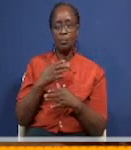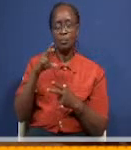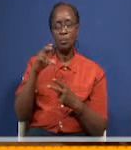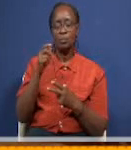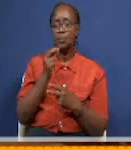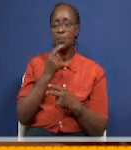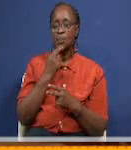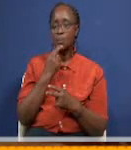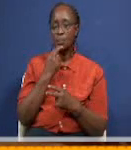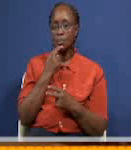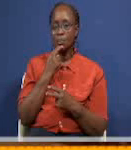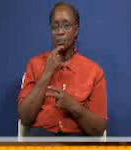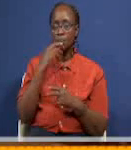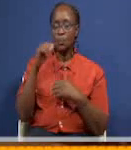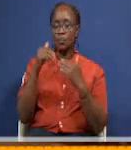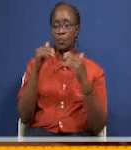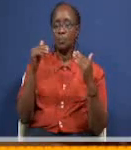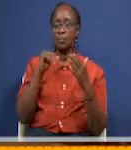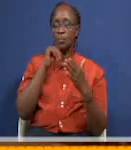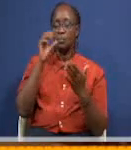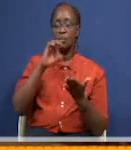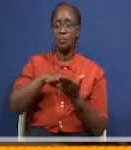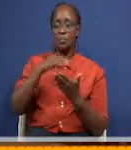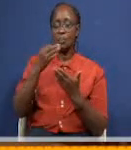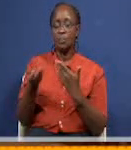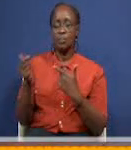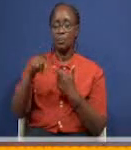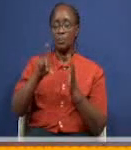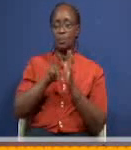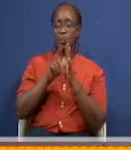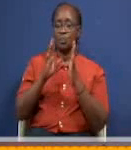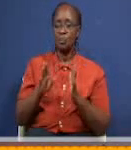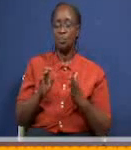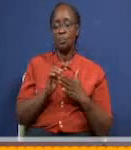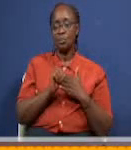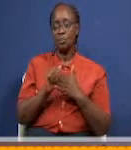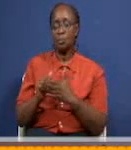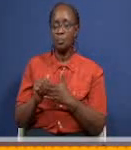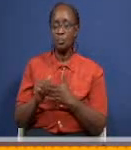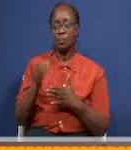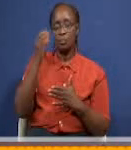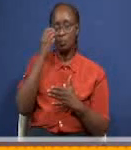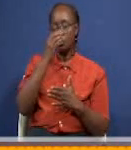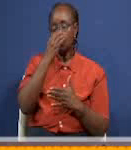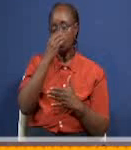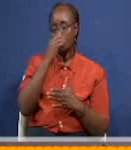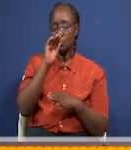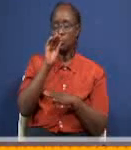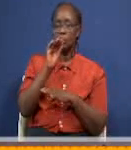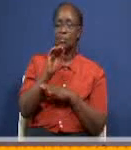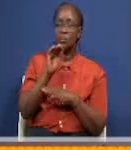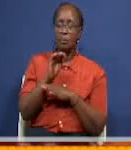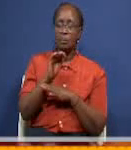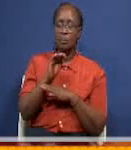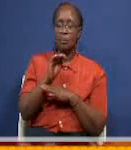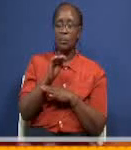Tuesday, the heavens are not falling down. Wakiri bawe, patongere tubo na pomu ite, bara ya kore nchani robo wanya gwitetera.